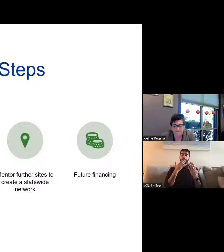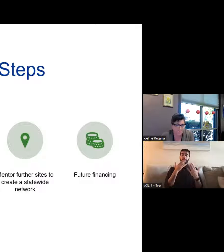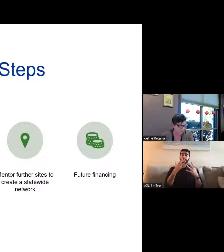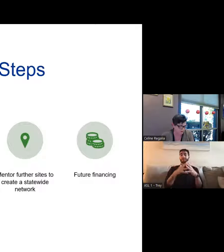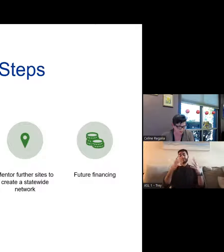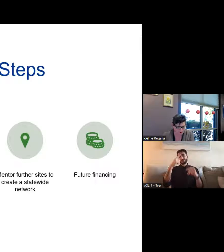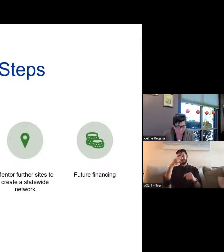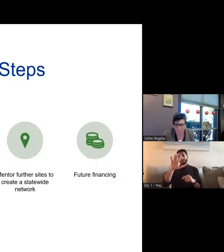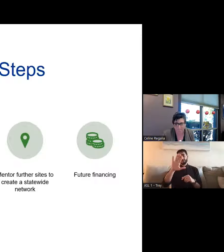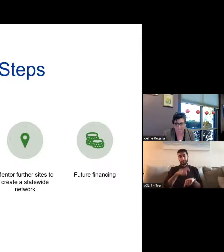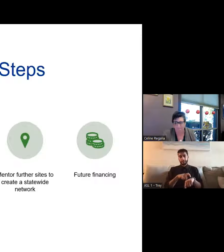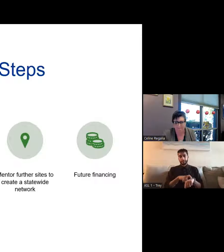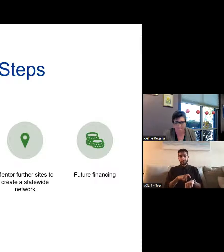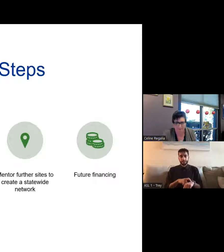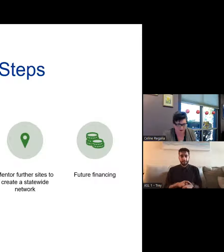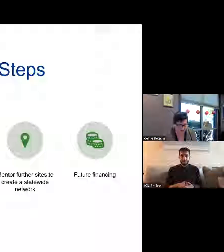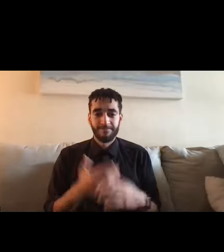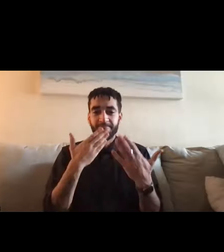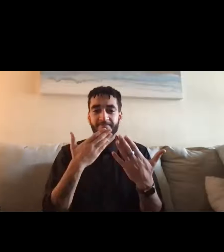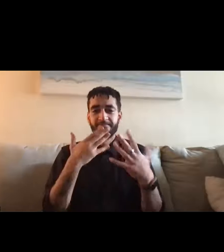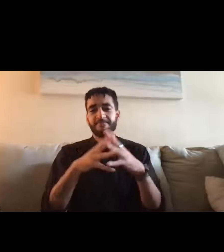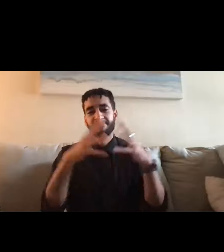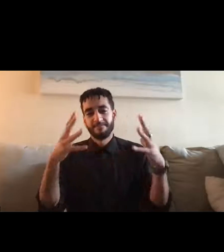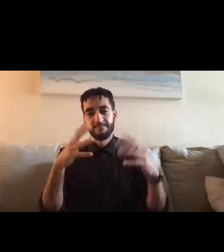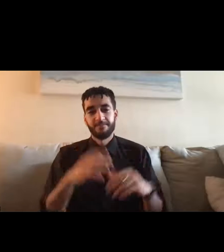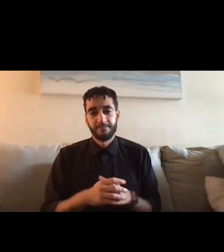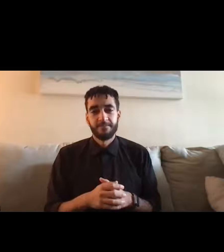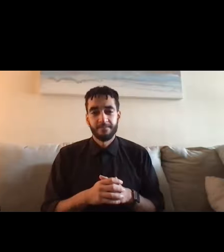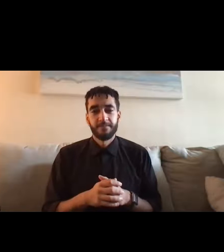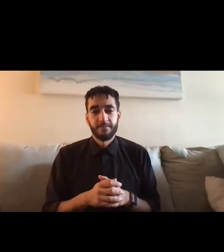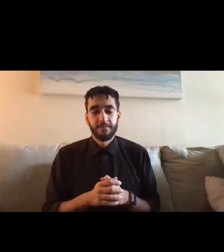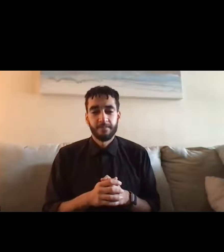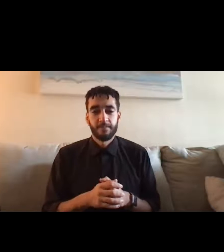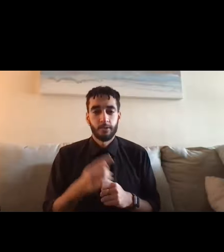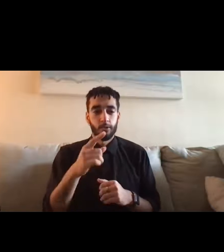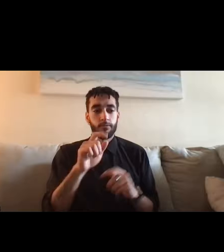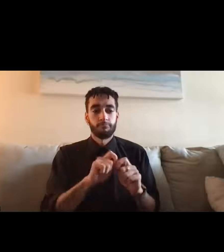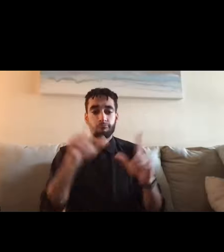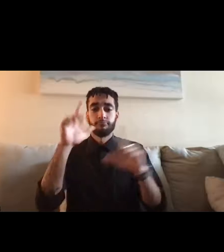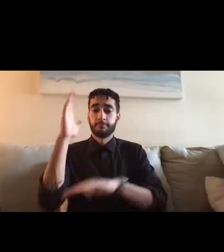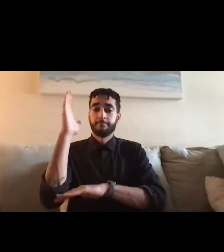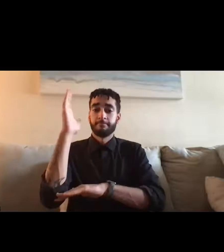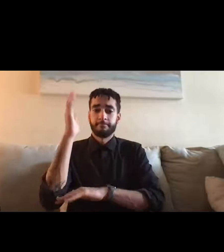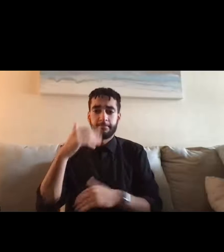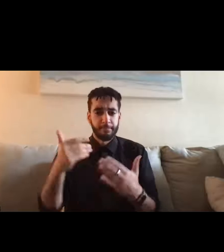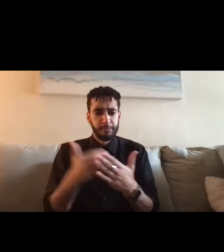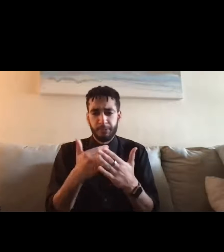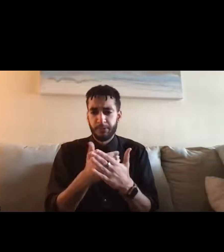time. Thank you so much, Celine, for presenting this great,